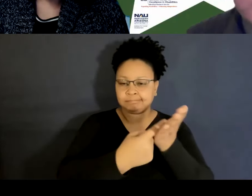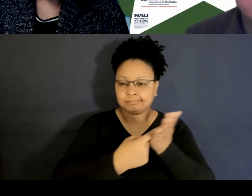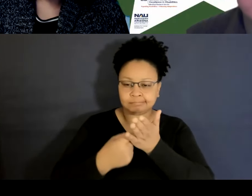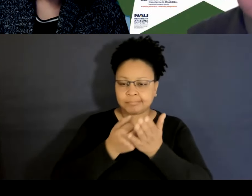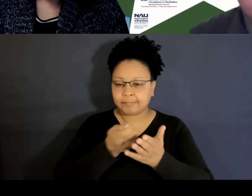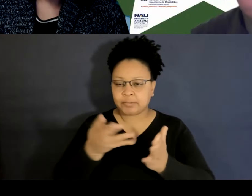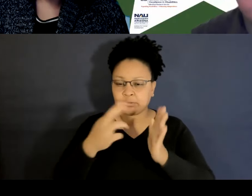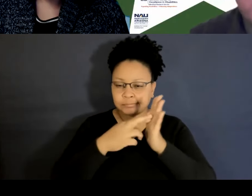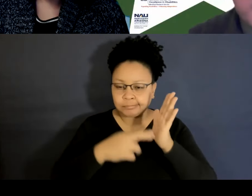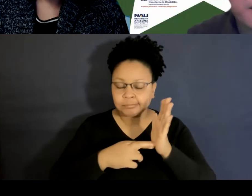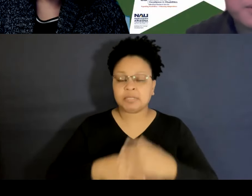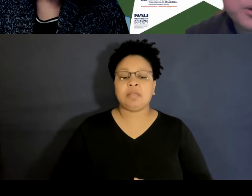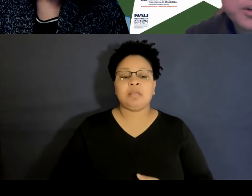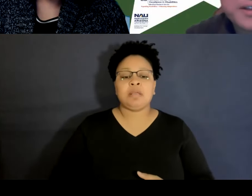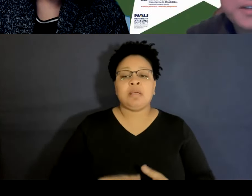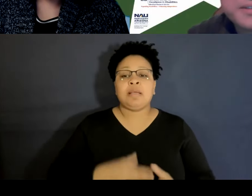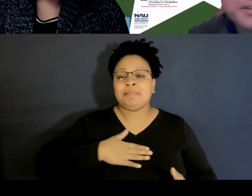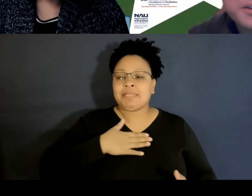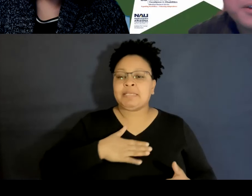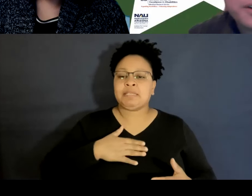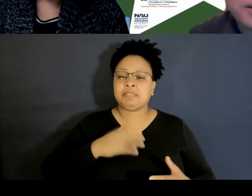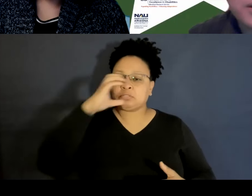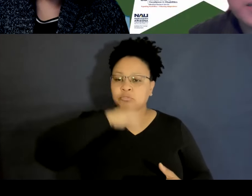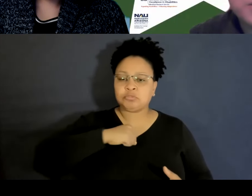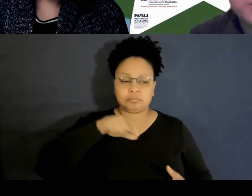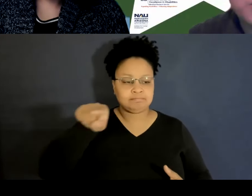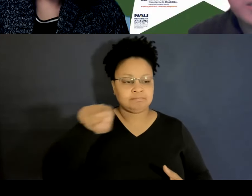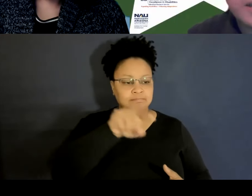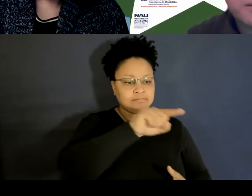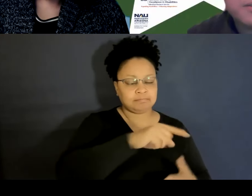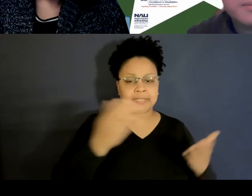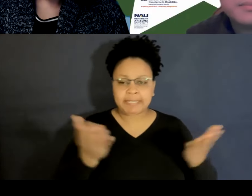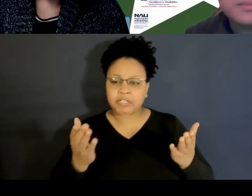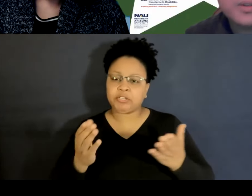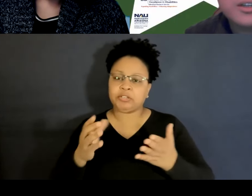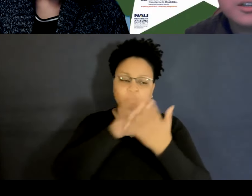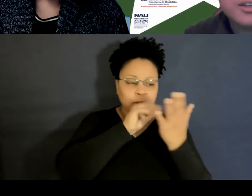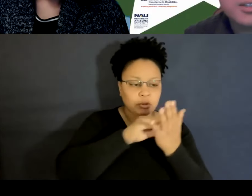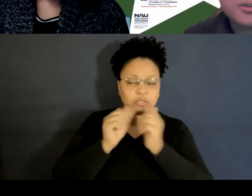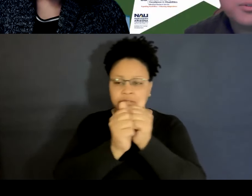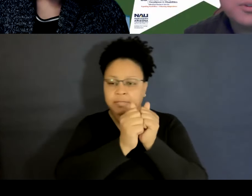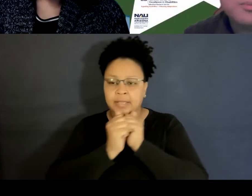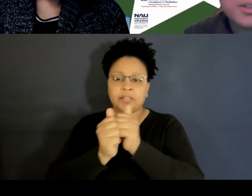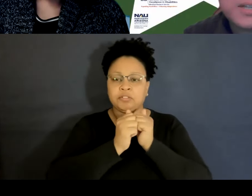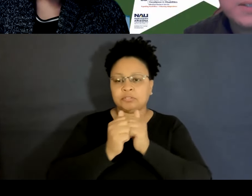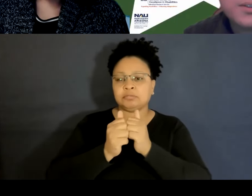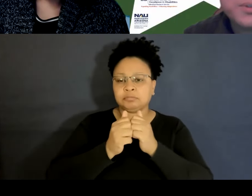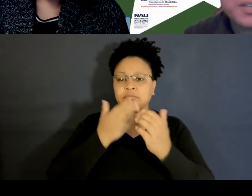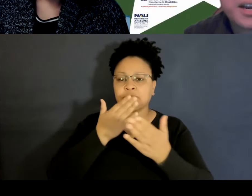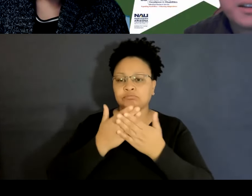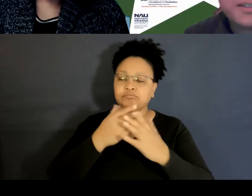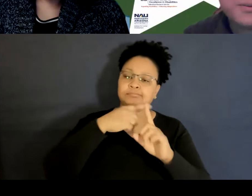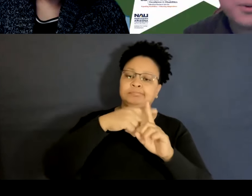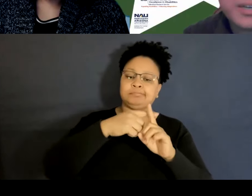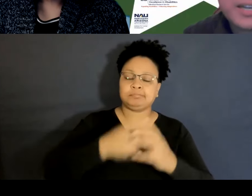Number one, please assume good faith from your colleagues. We are all here to learn together. Two, please use